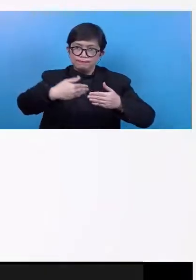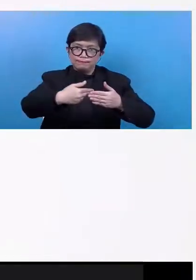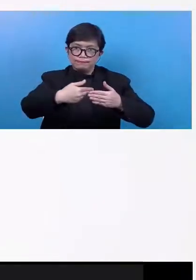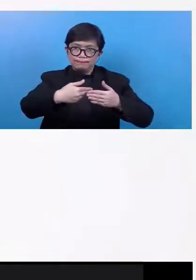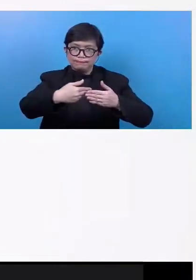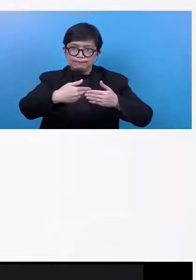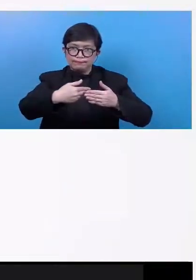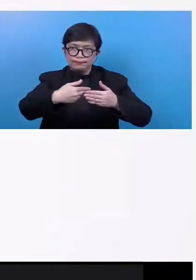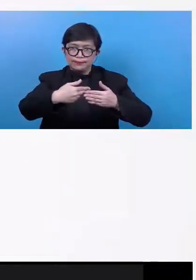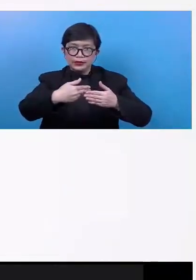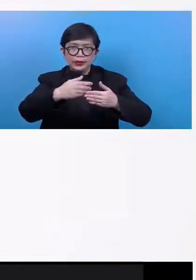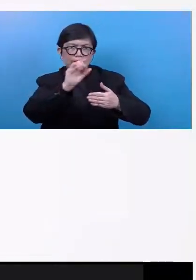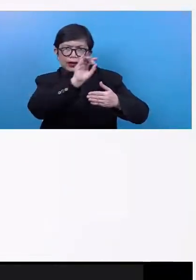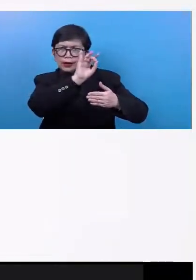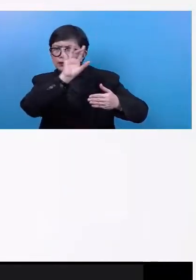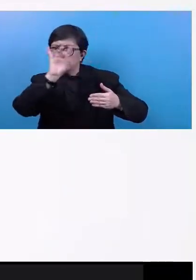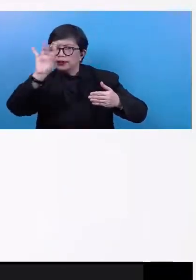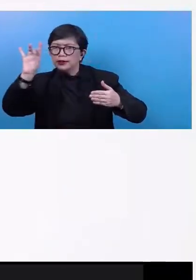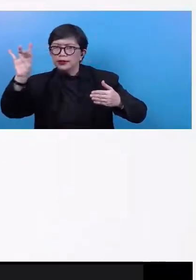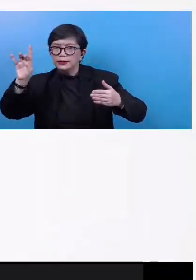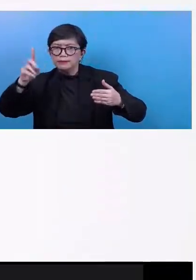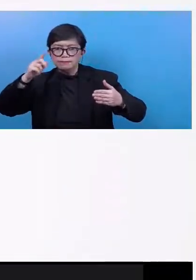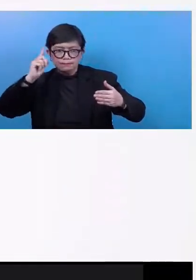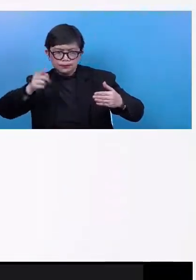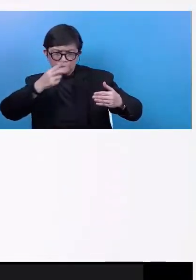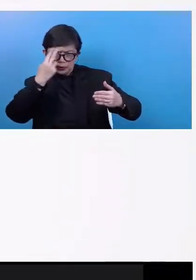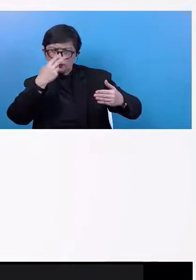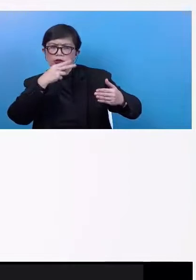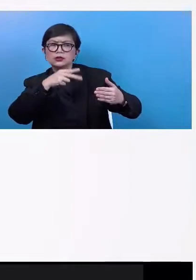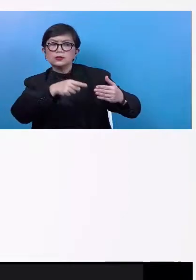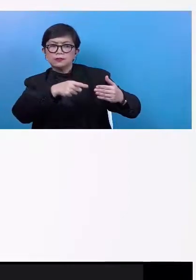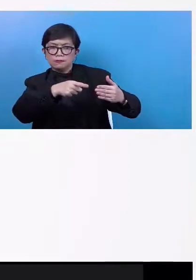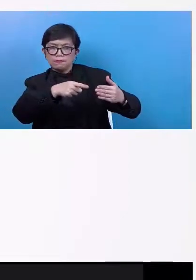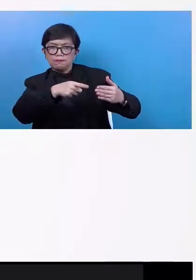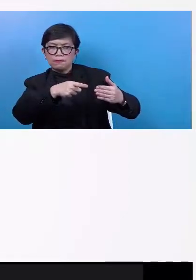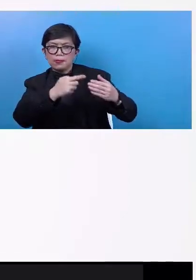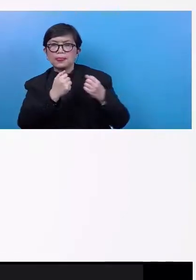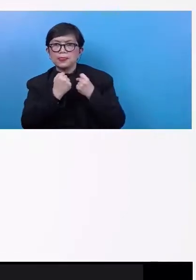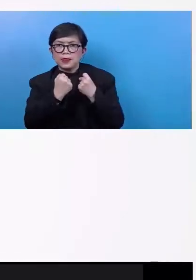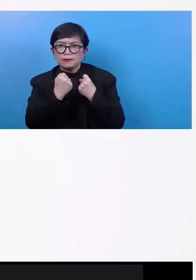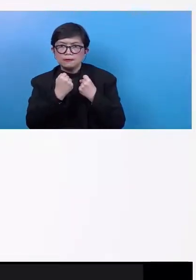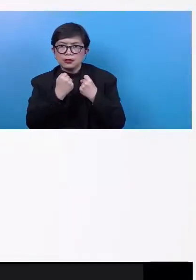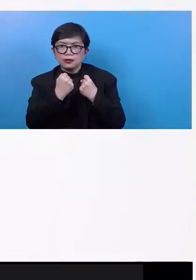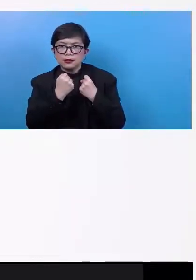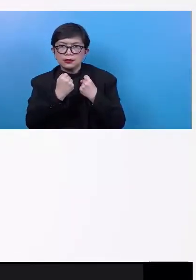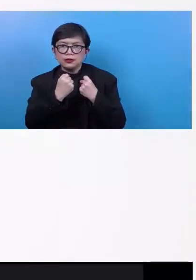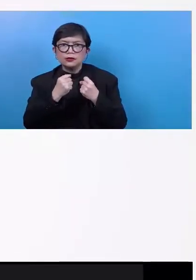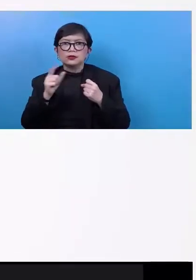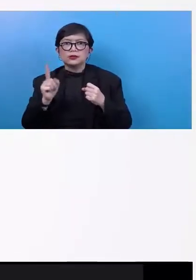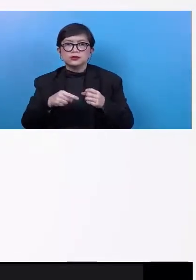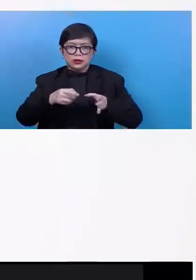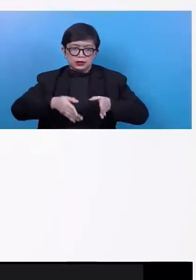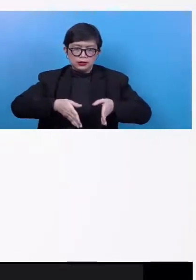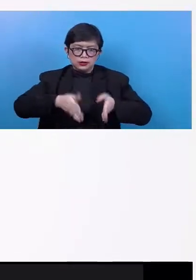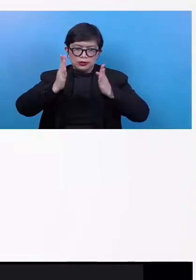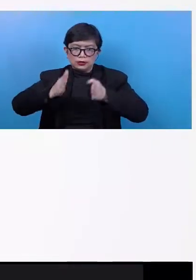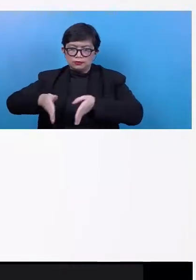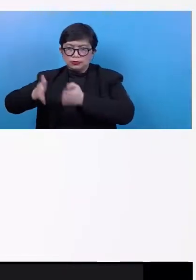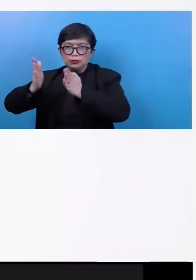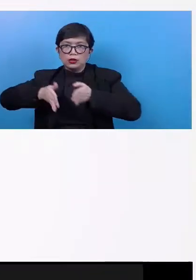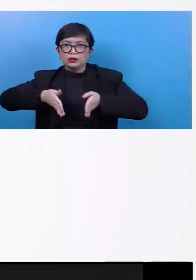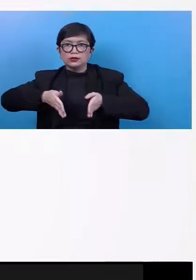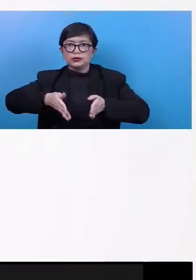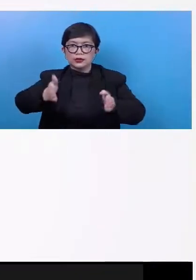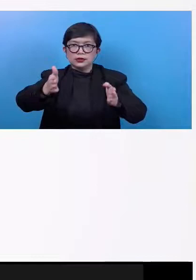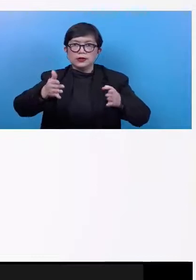see how our resilient infrastructure is built and is linked across the various